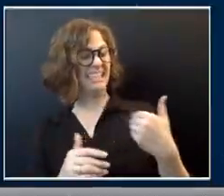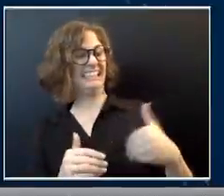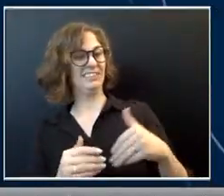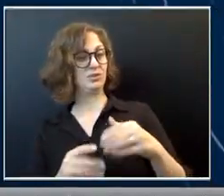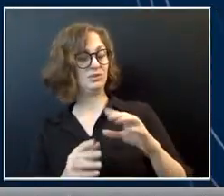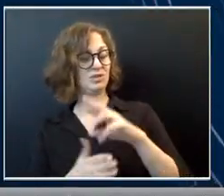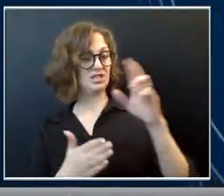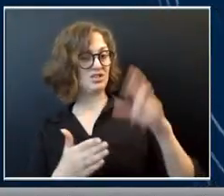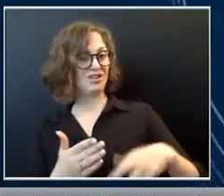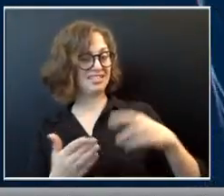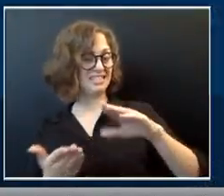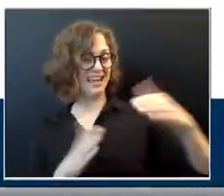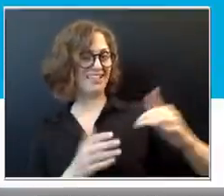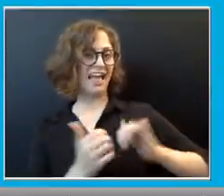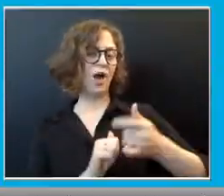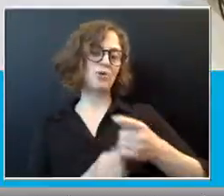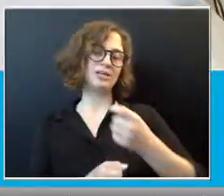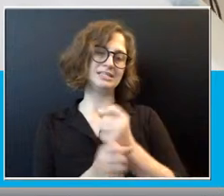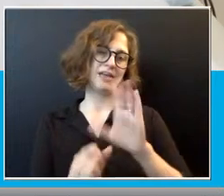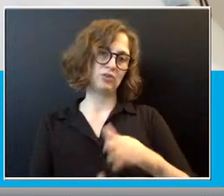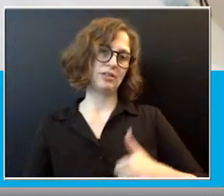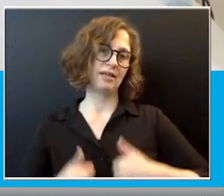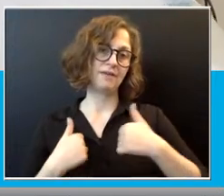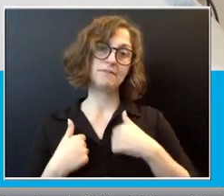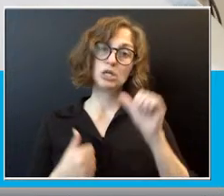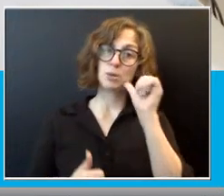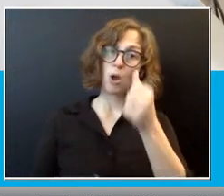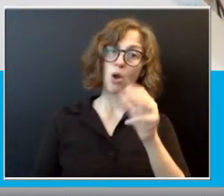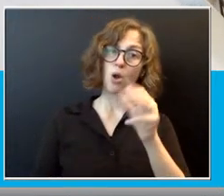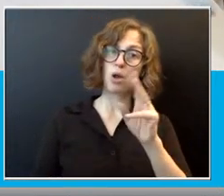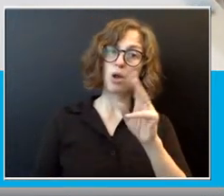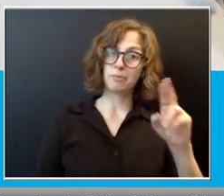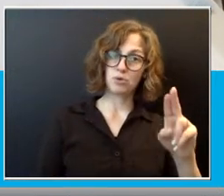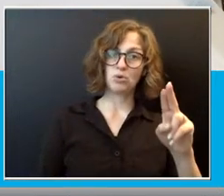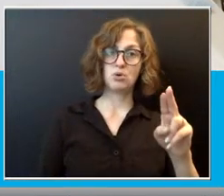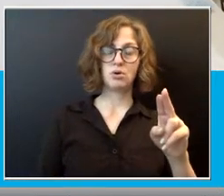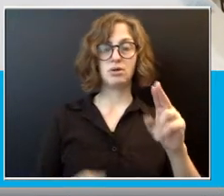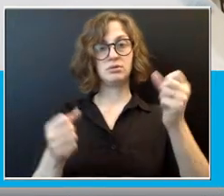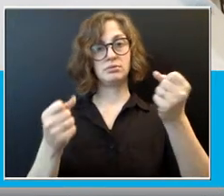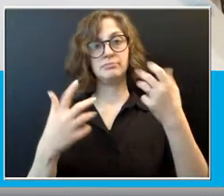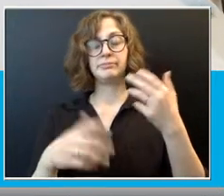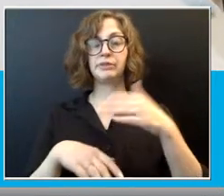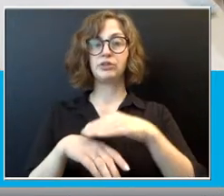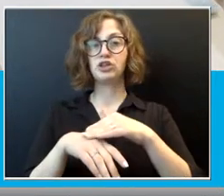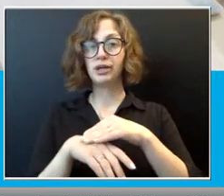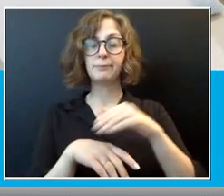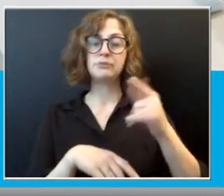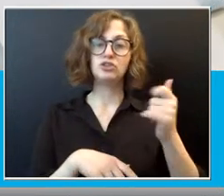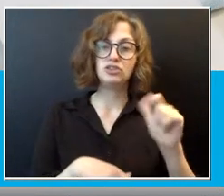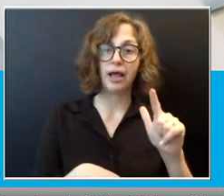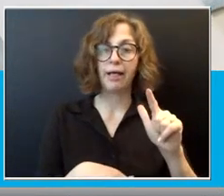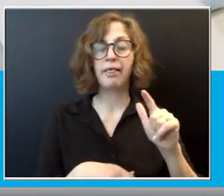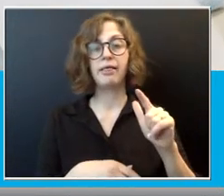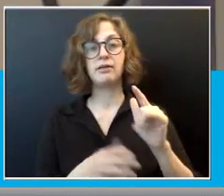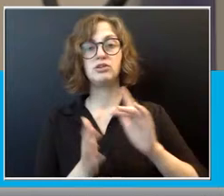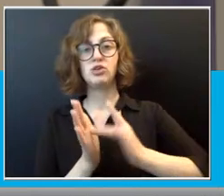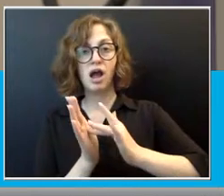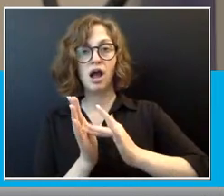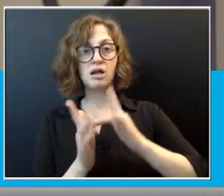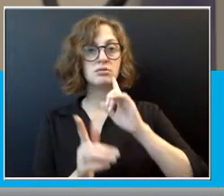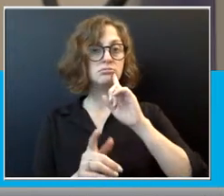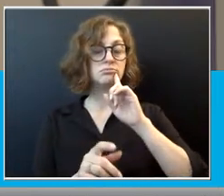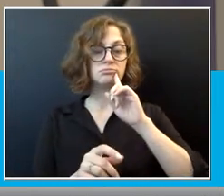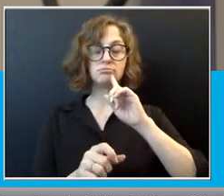up tomorrow on the Morning Medical Update, countless creams, gels, and drugs promise to reverse the effects of menopause.